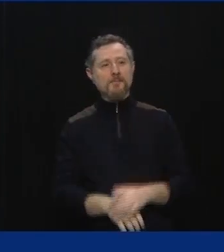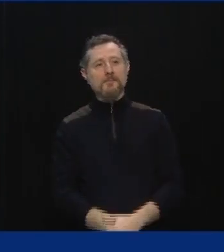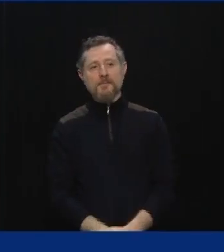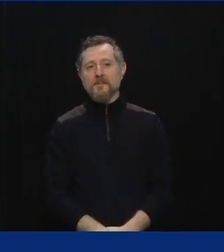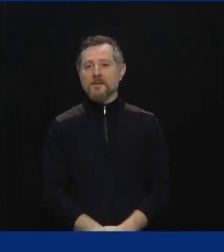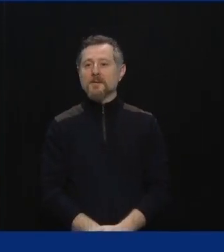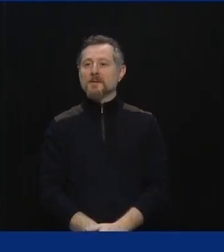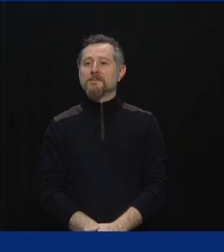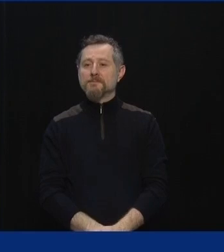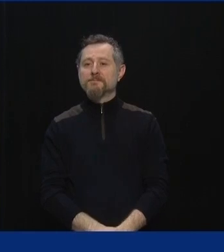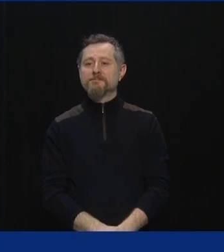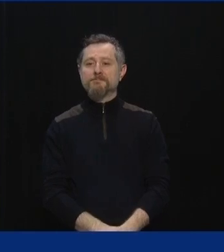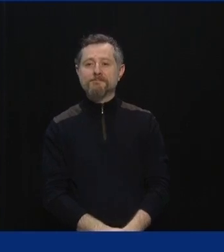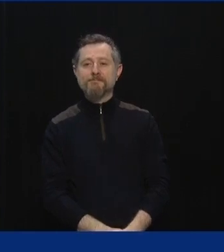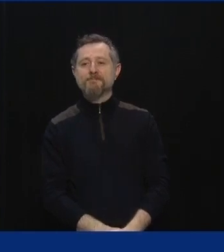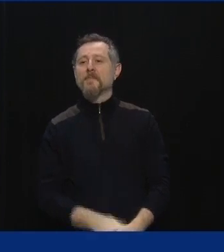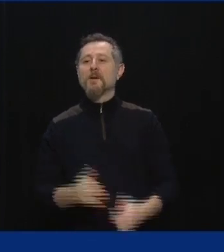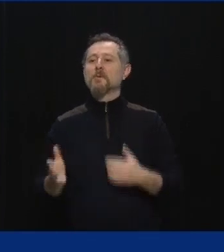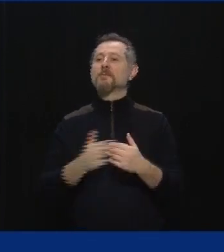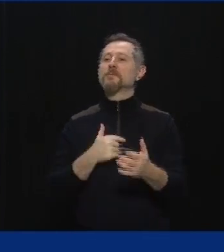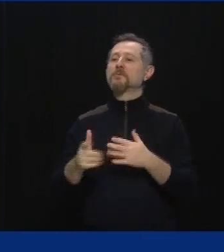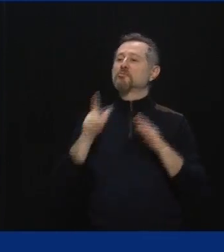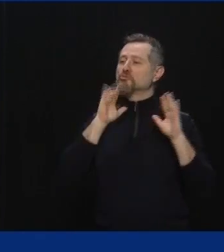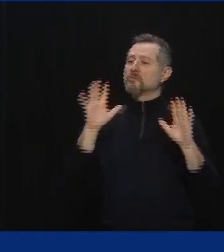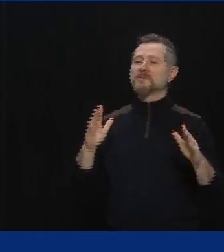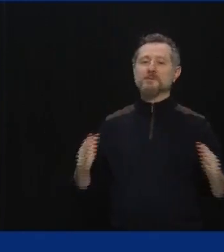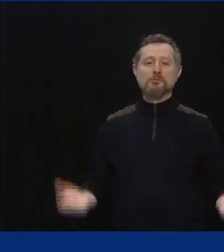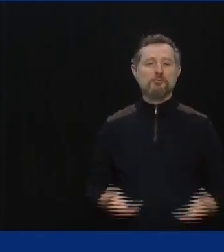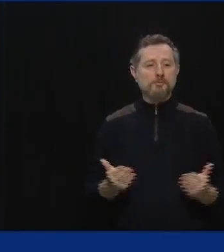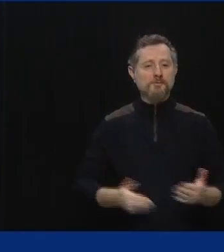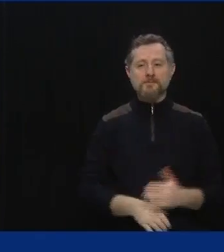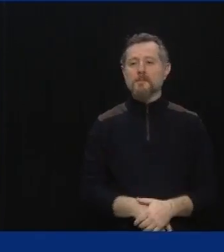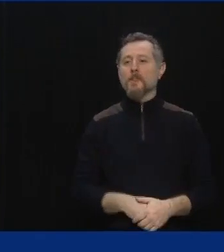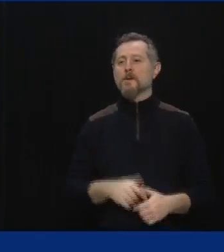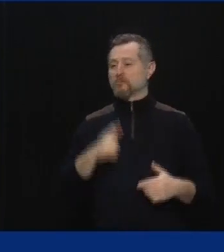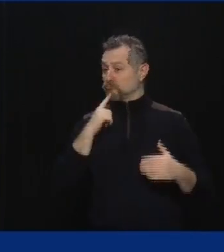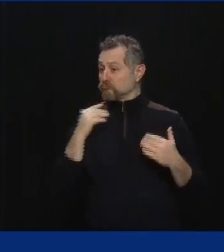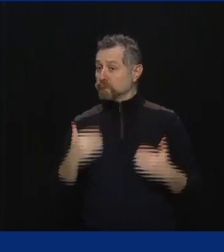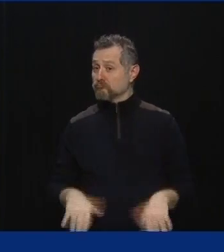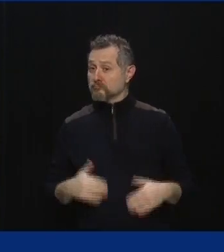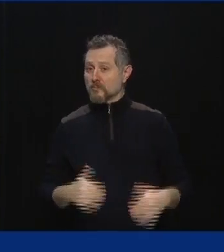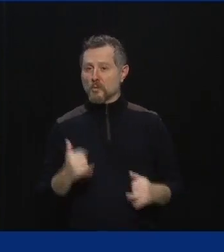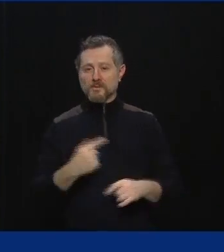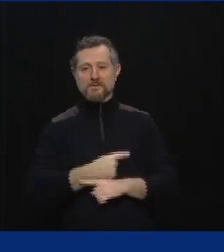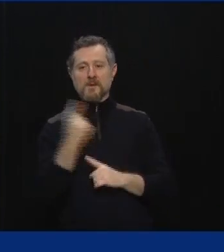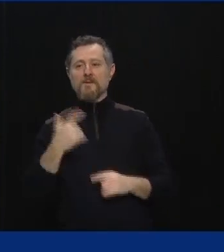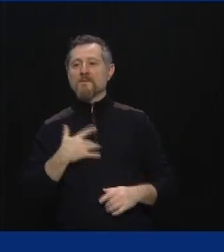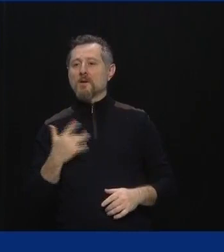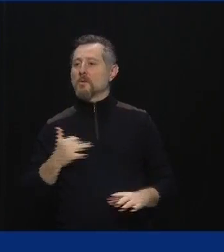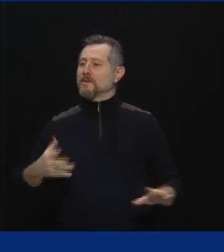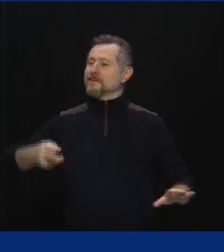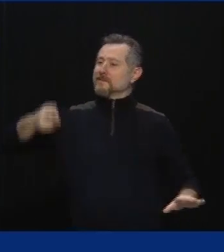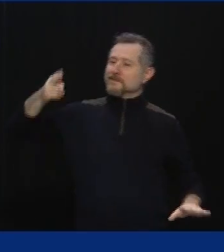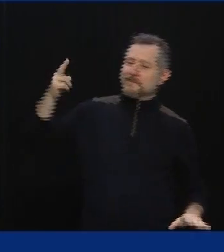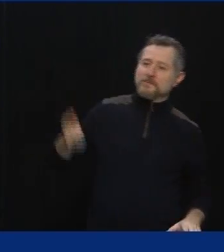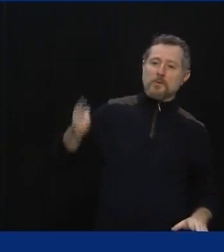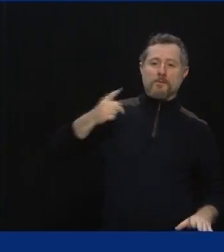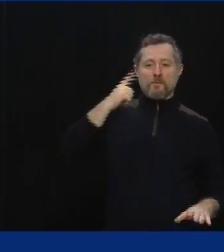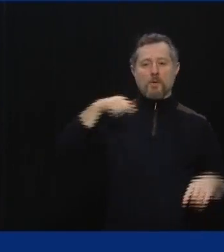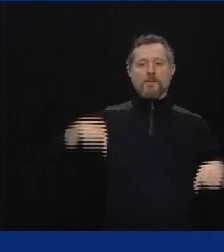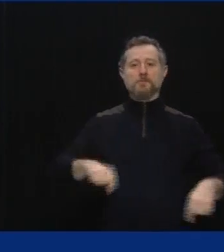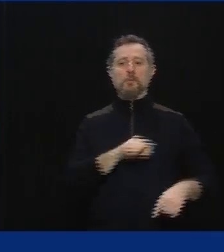But truly great to be here this morning. What a historic morning for the borough of